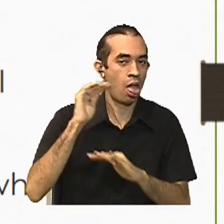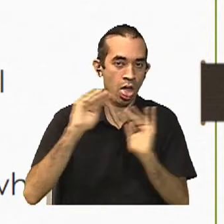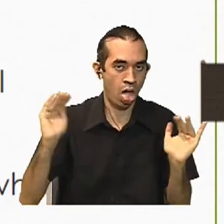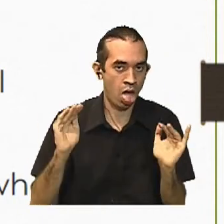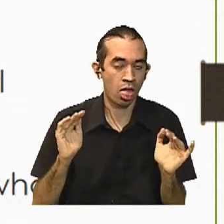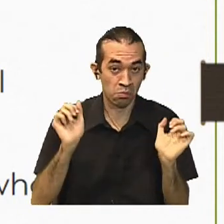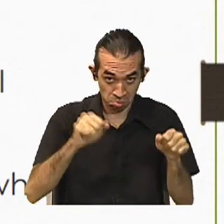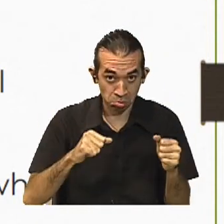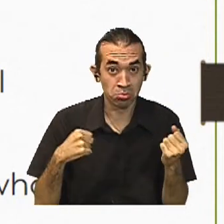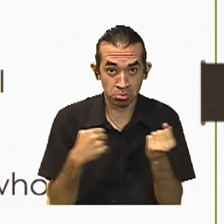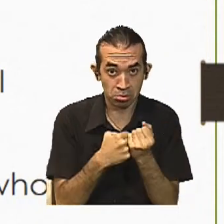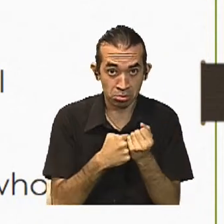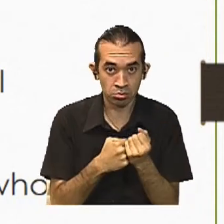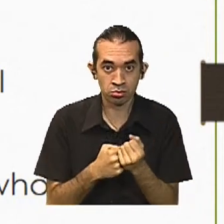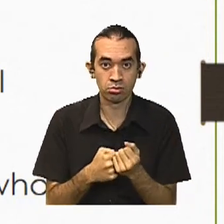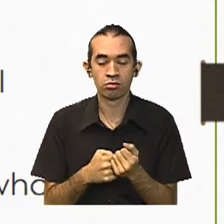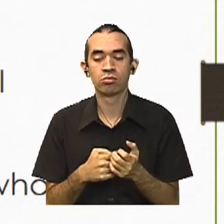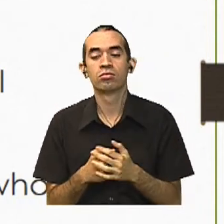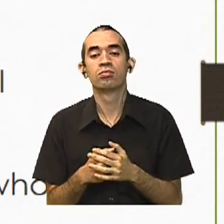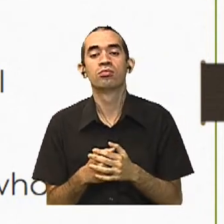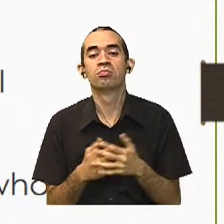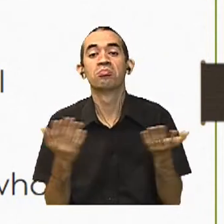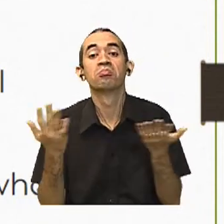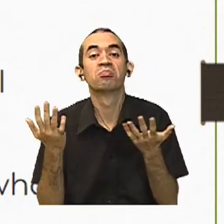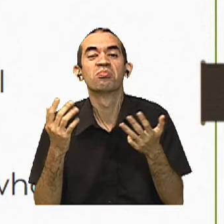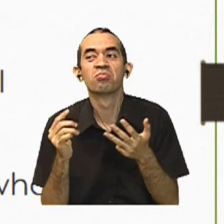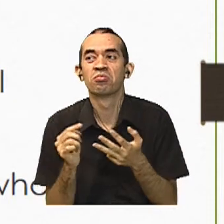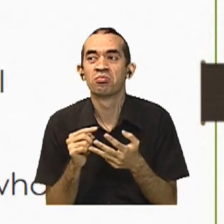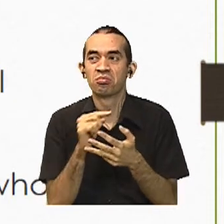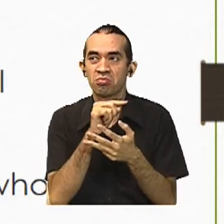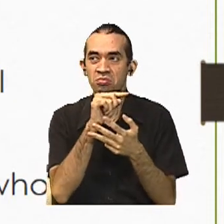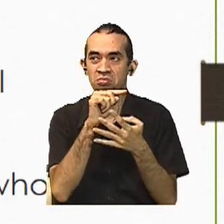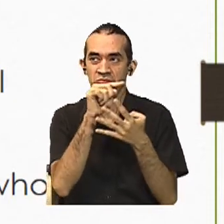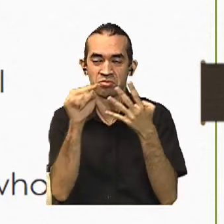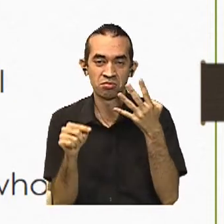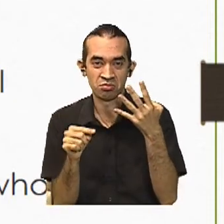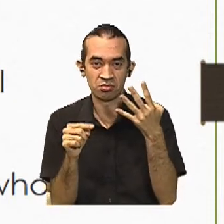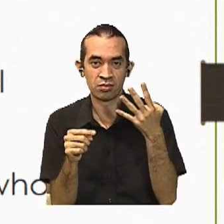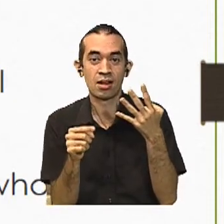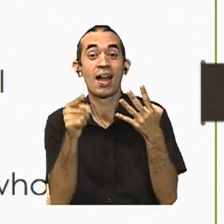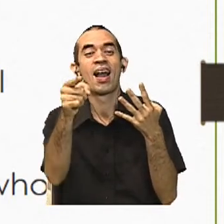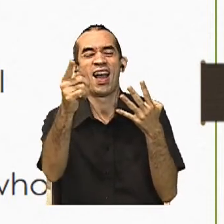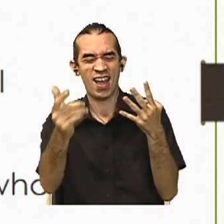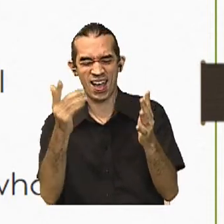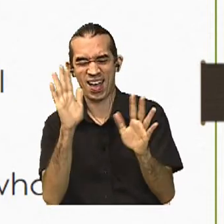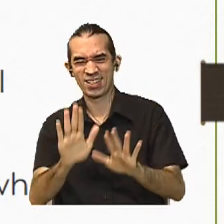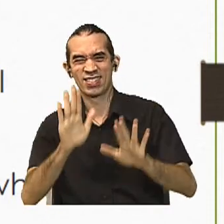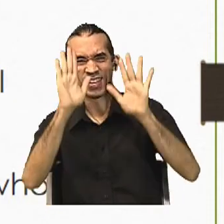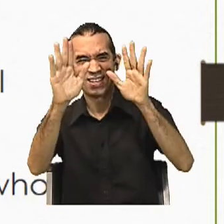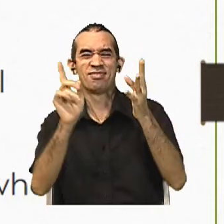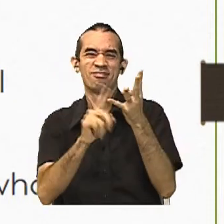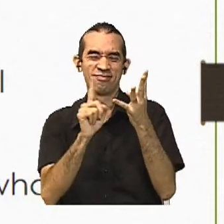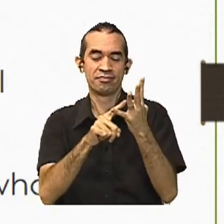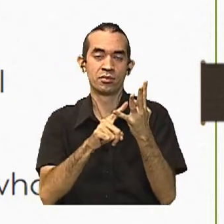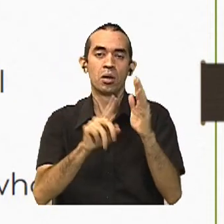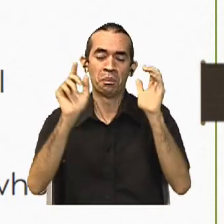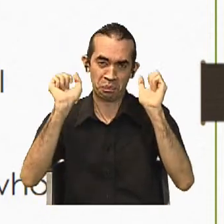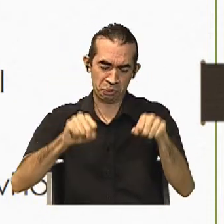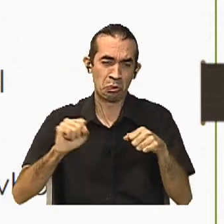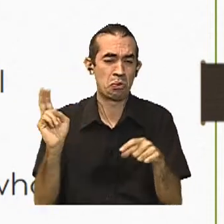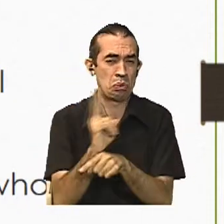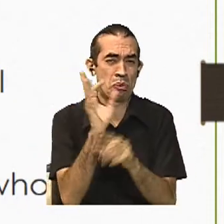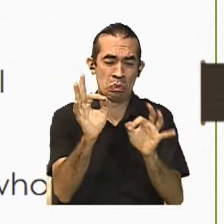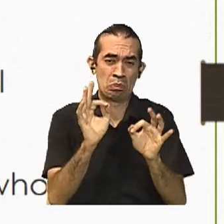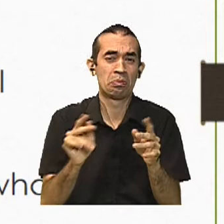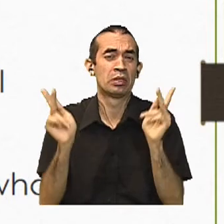Okay, so tell me, what is the correct answer? Excellent. They are very useful